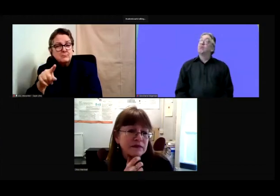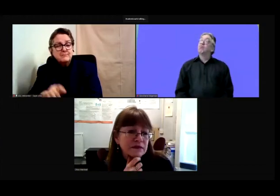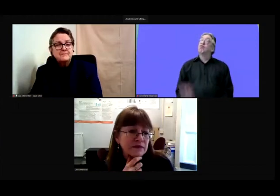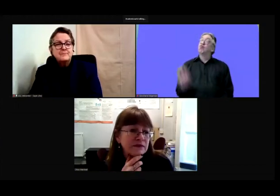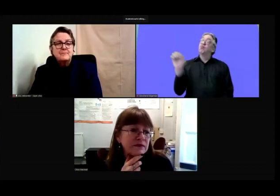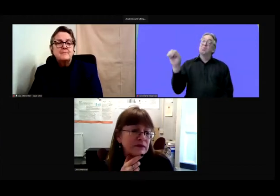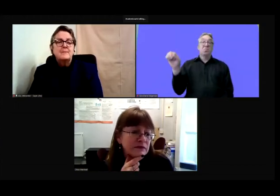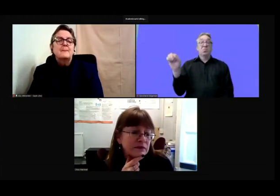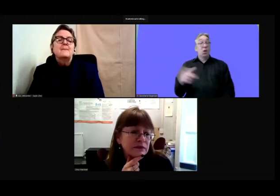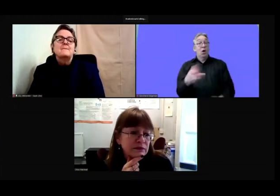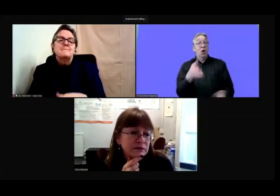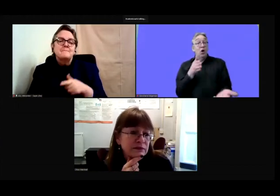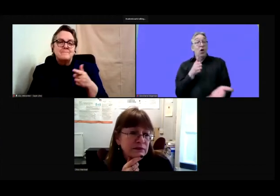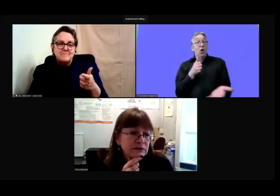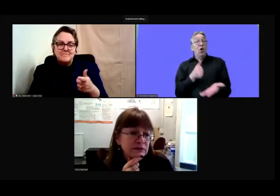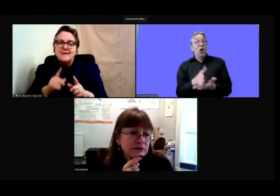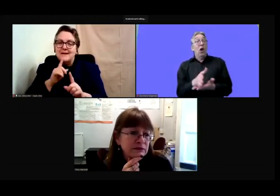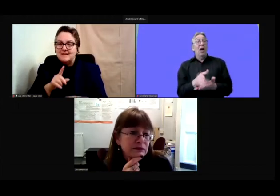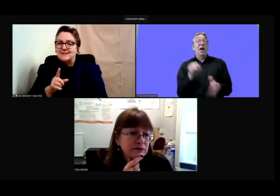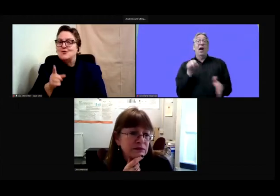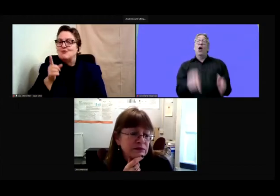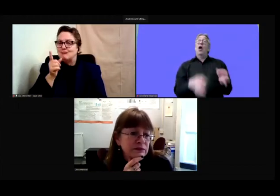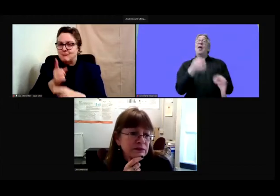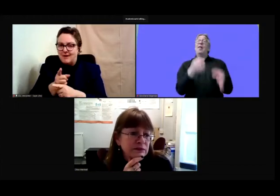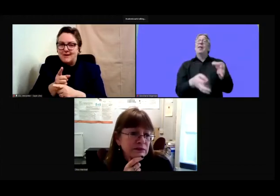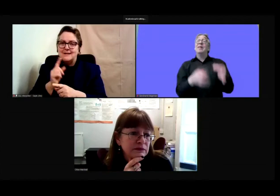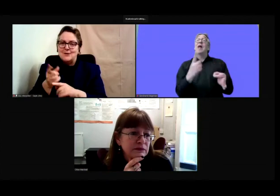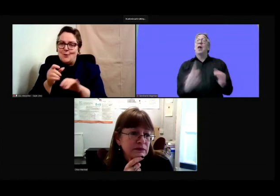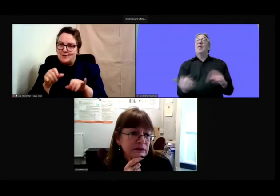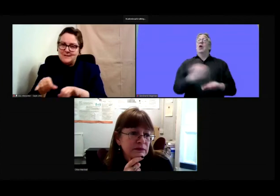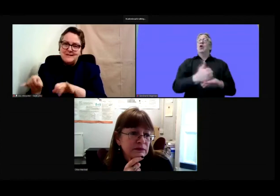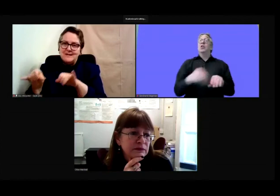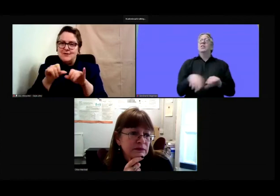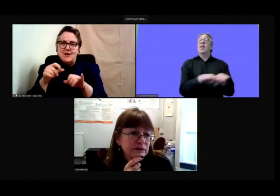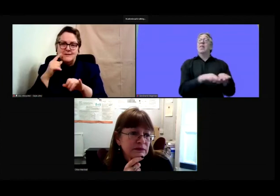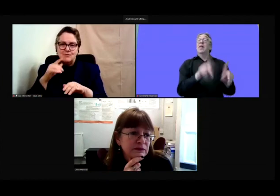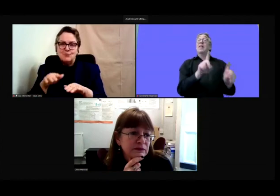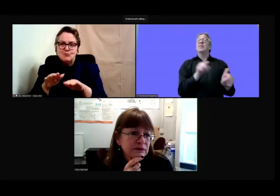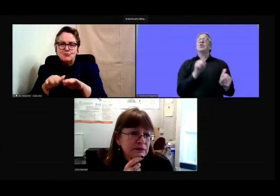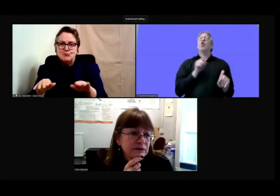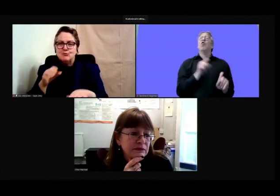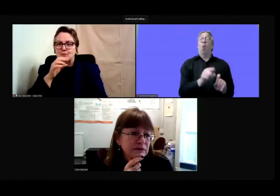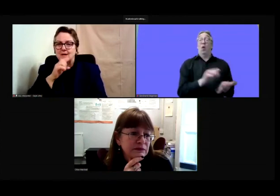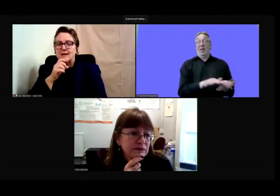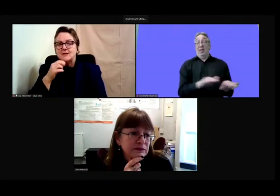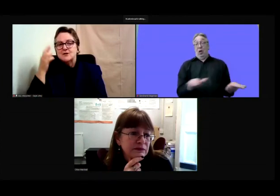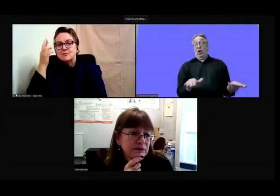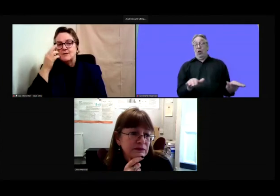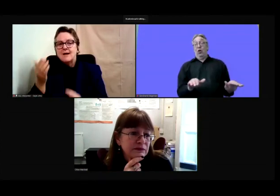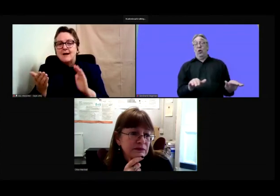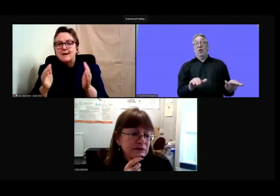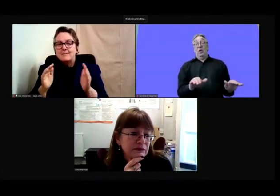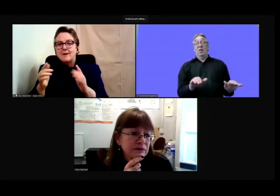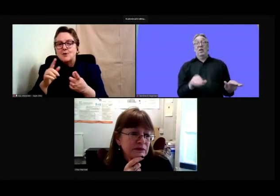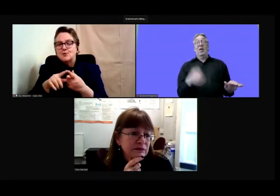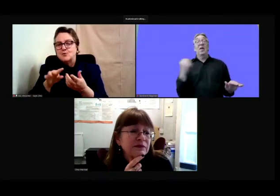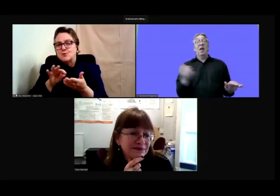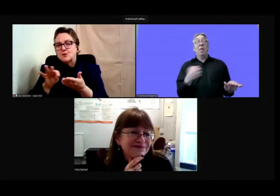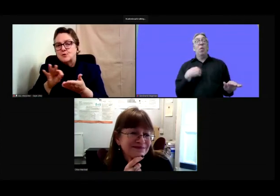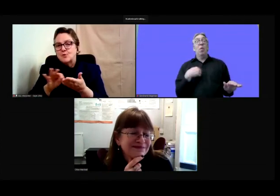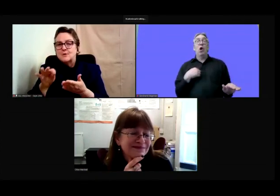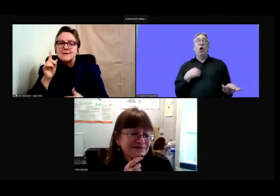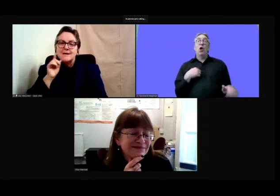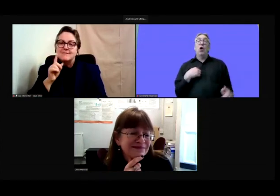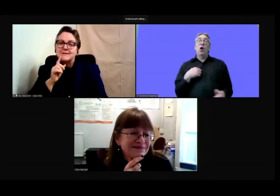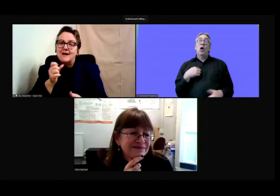So it's right, it's only standardized for the children, so that's why I compared this to the scores of the deaf